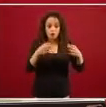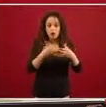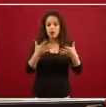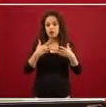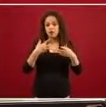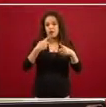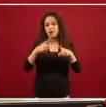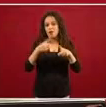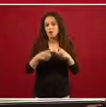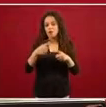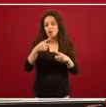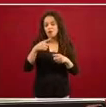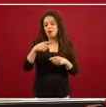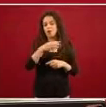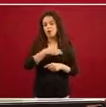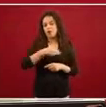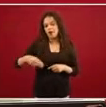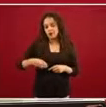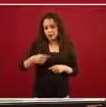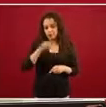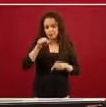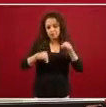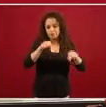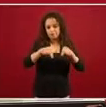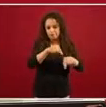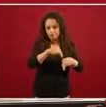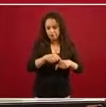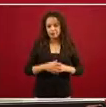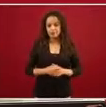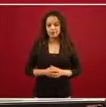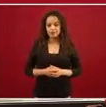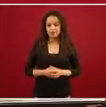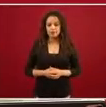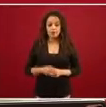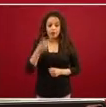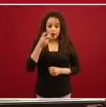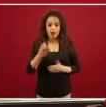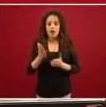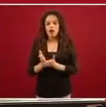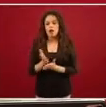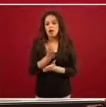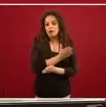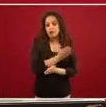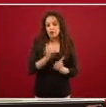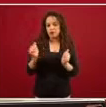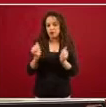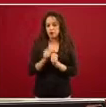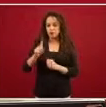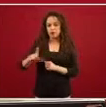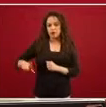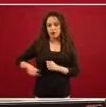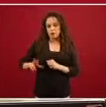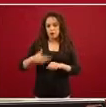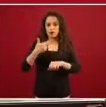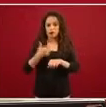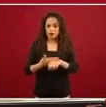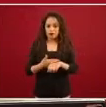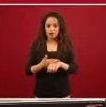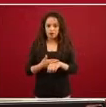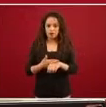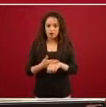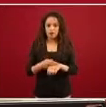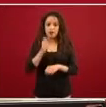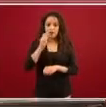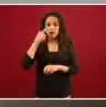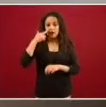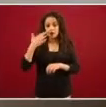Then we have the state level per se, which is an office that is directly subordinated to